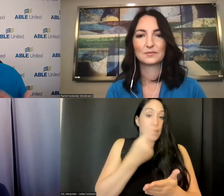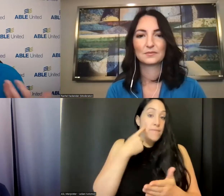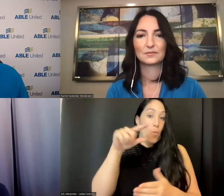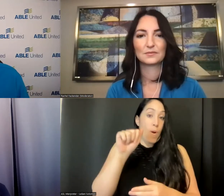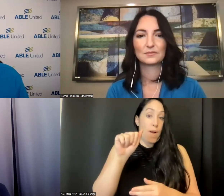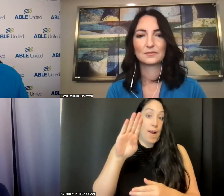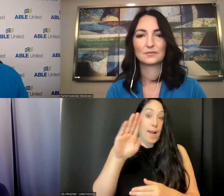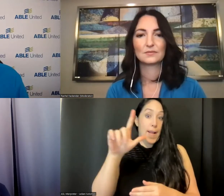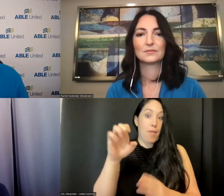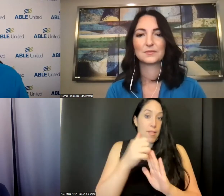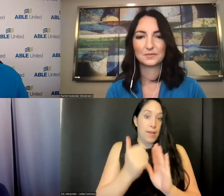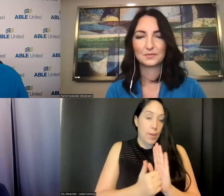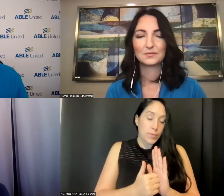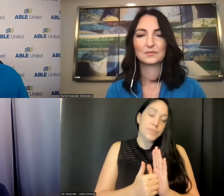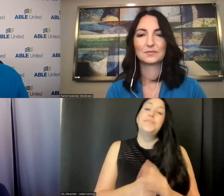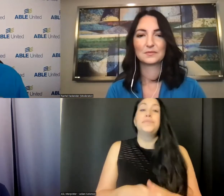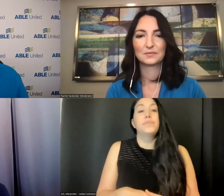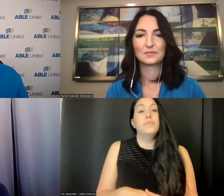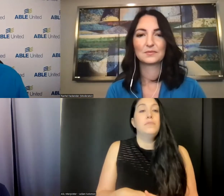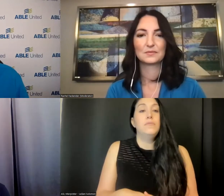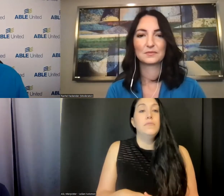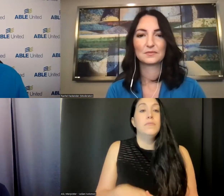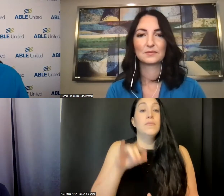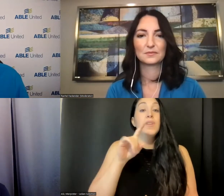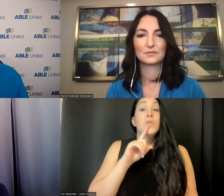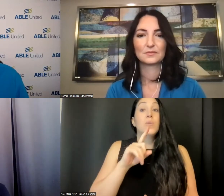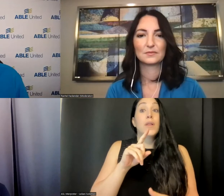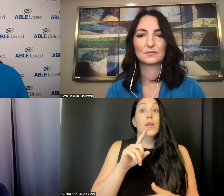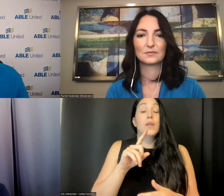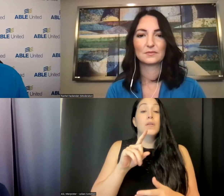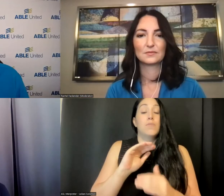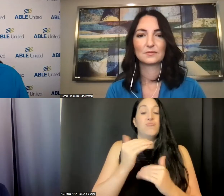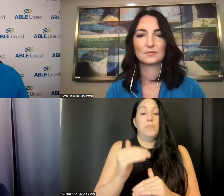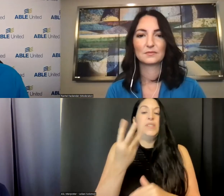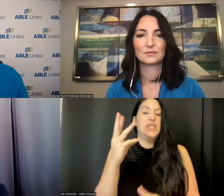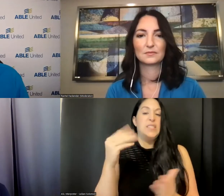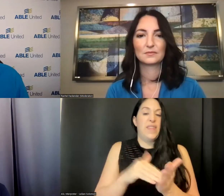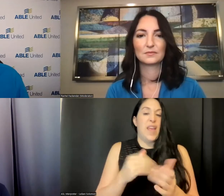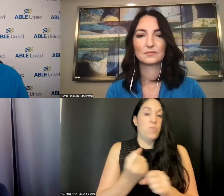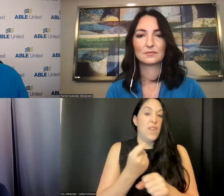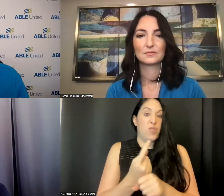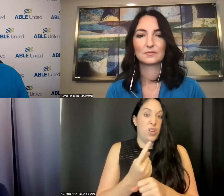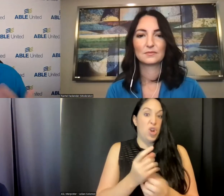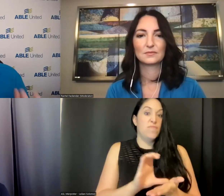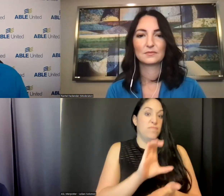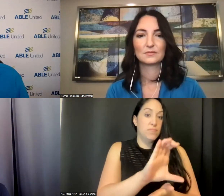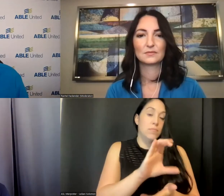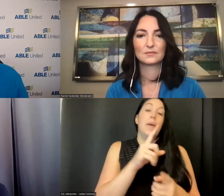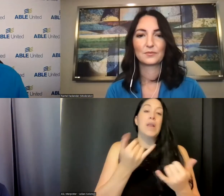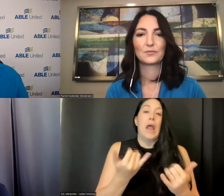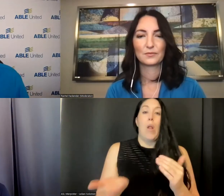that amount you can contribute annually, $16,000, actually went up in the beginning of January. And so it's pretty exciting to allow